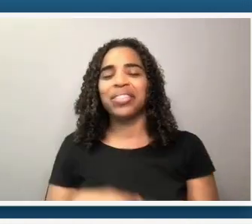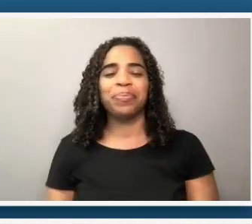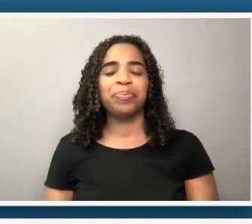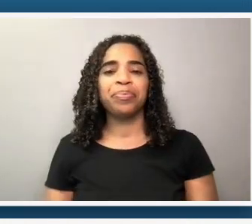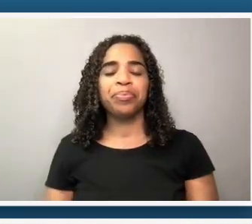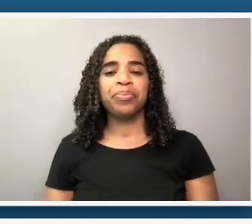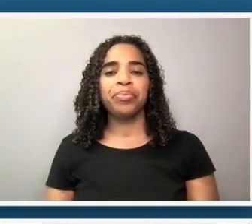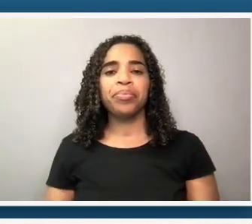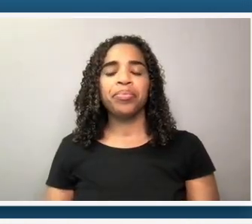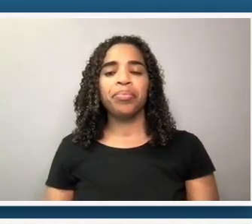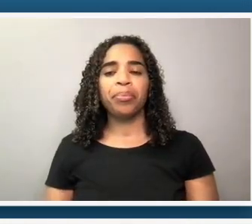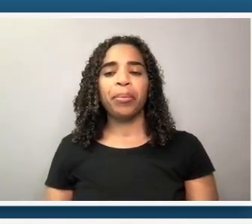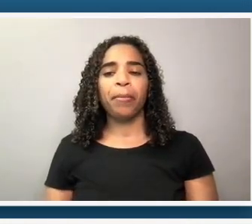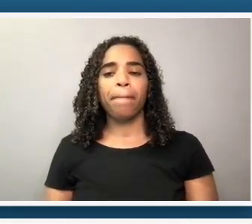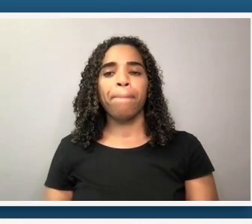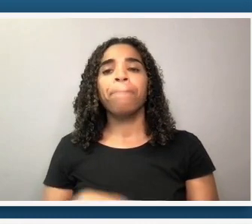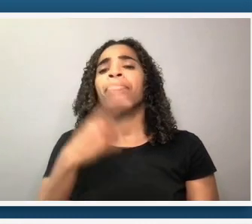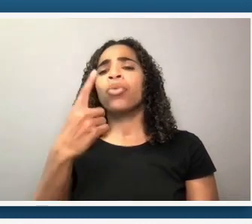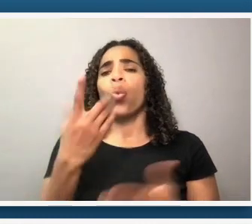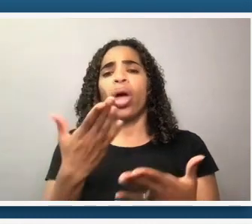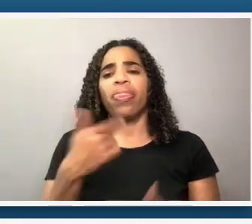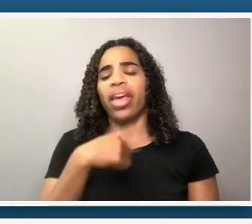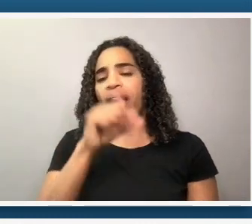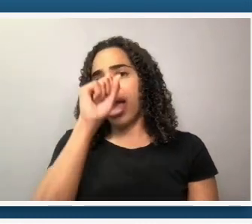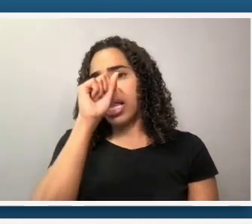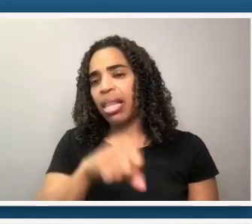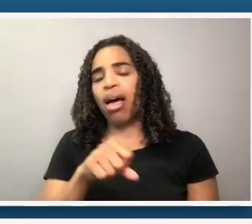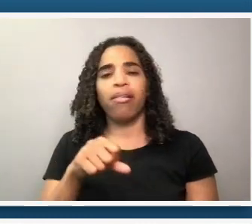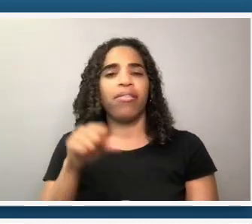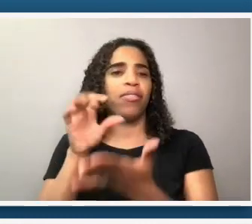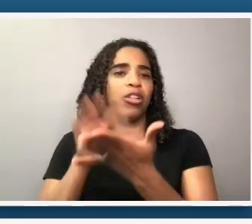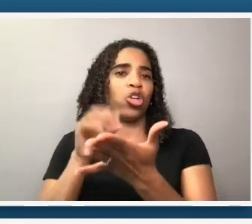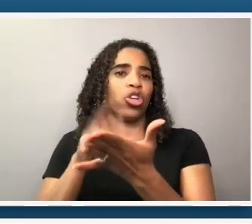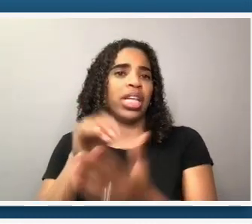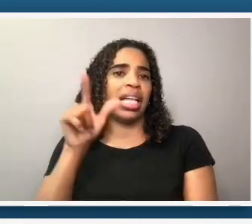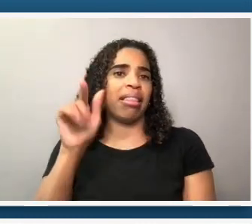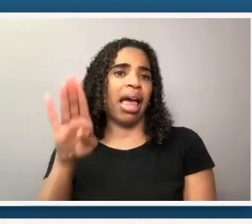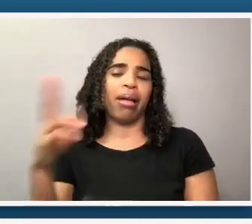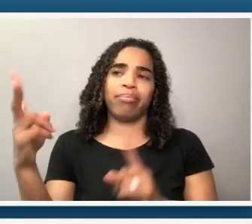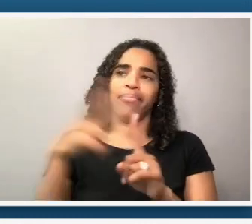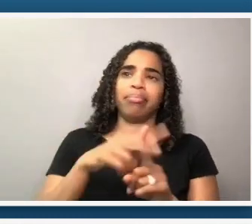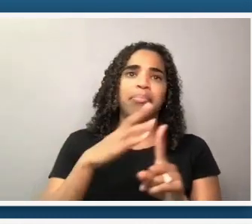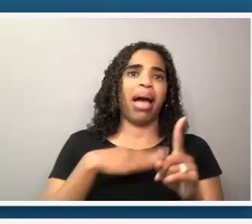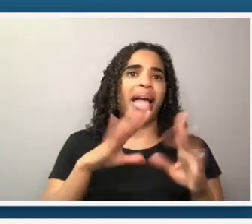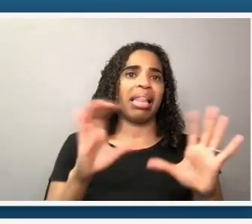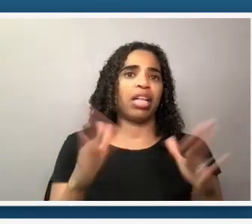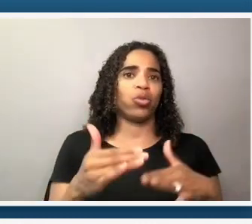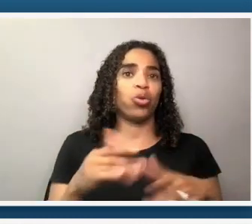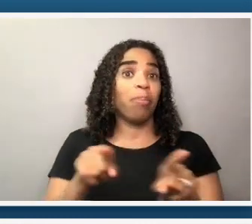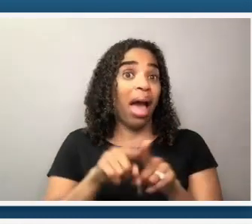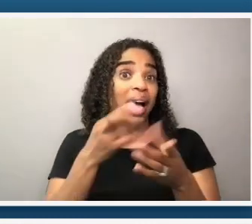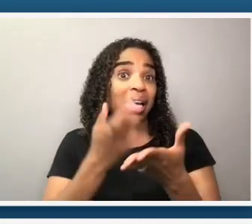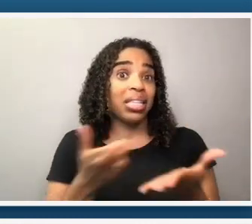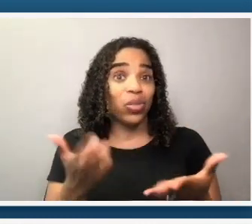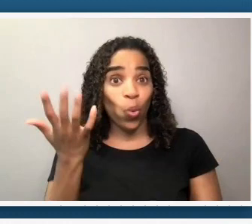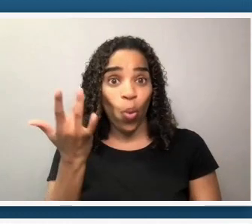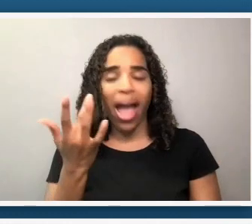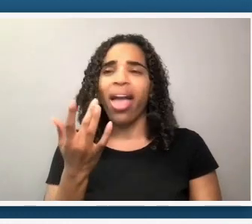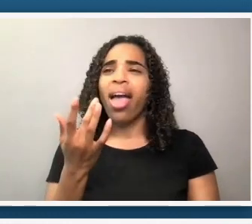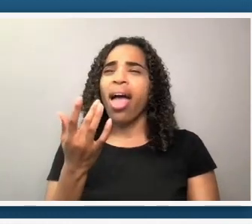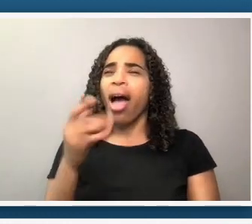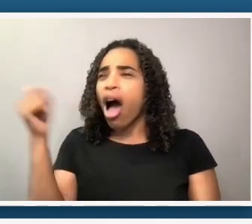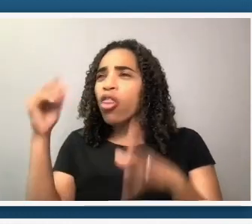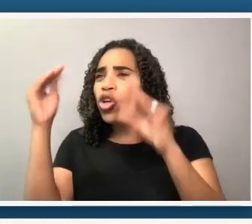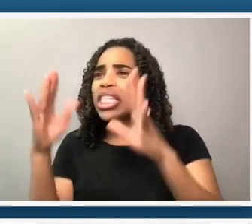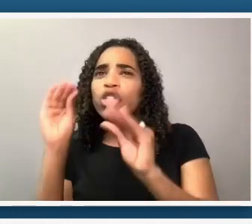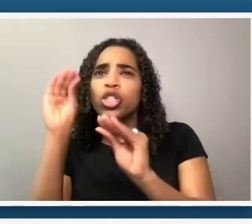And one of the things that I love about using the Learning Lab in my classroom as a resource is that you can get inspired by other